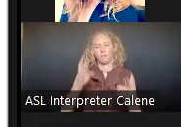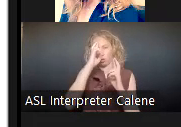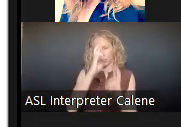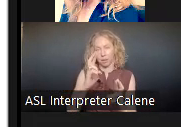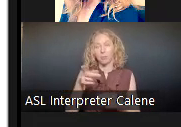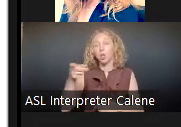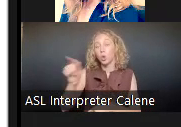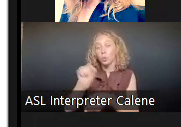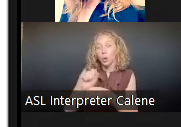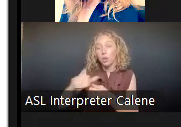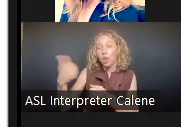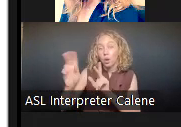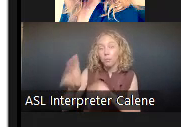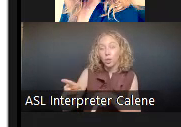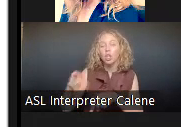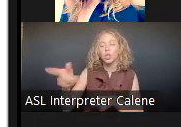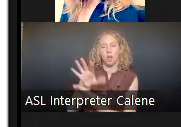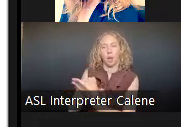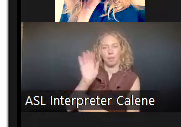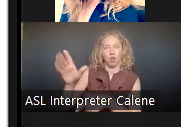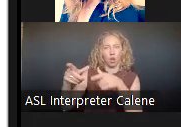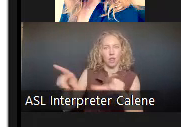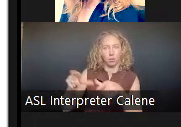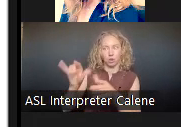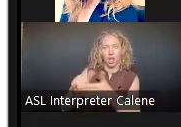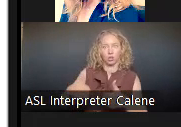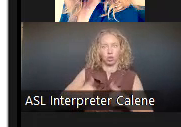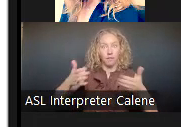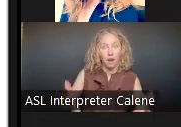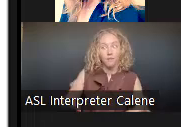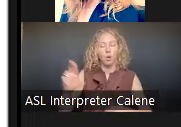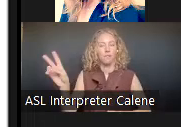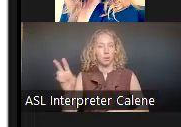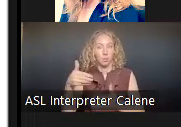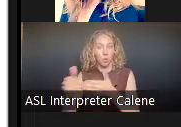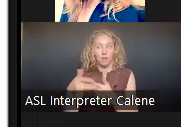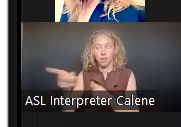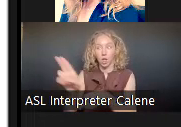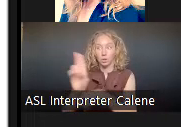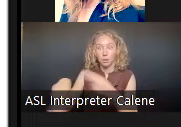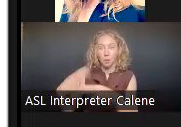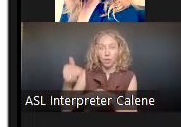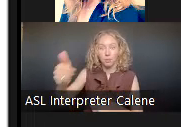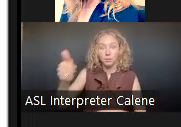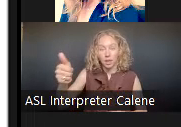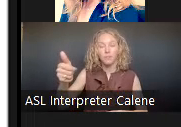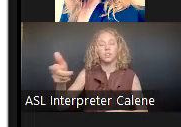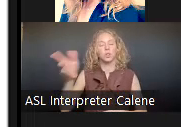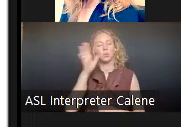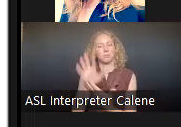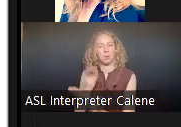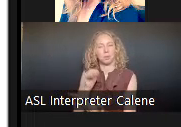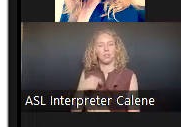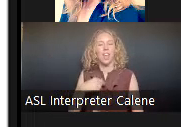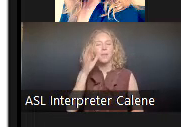recommend you use the language that they use, whether that's victim or survivor. You will hear me use them interchangeably today